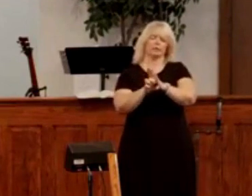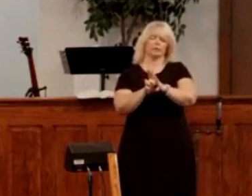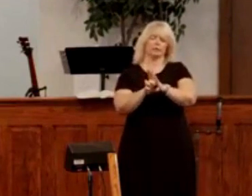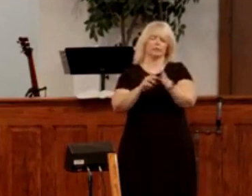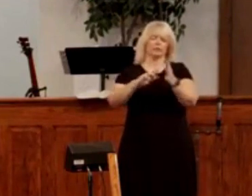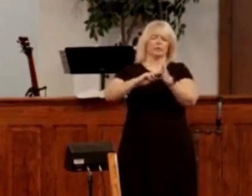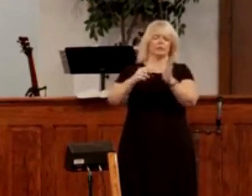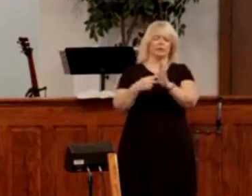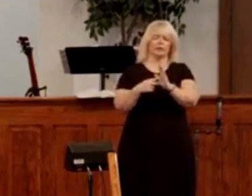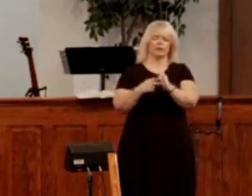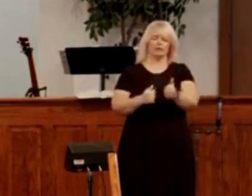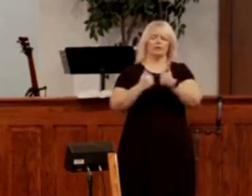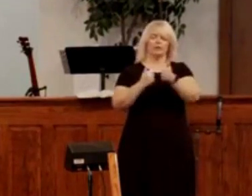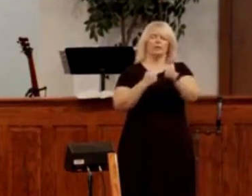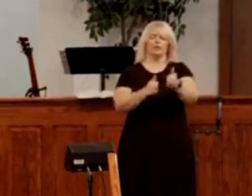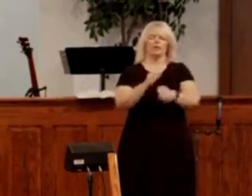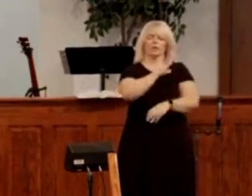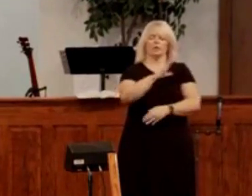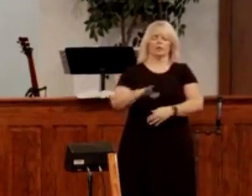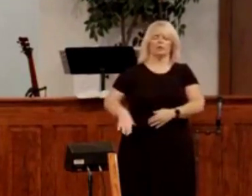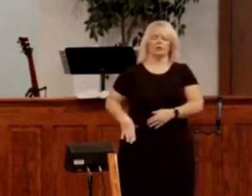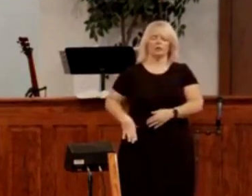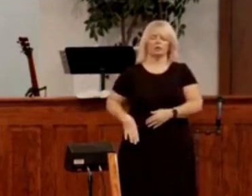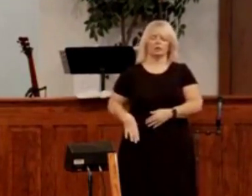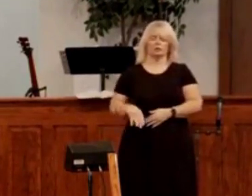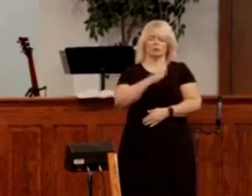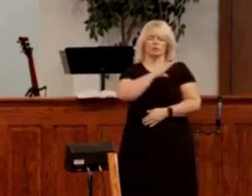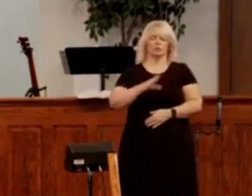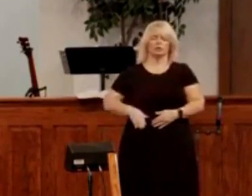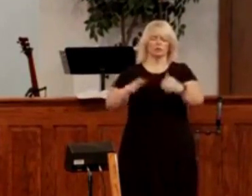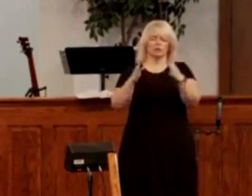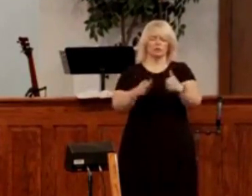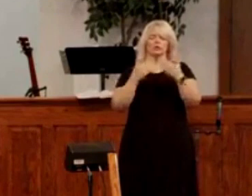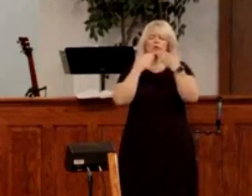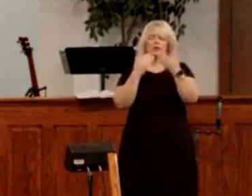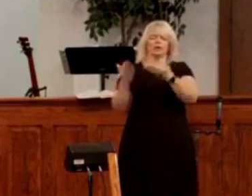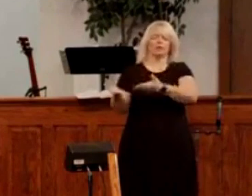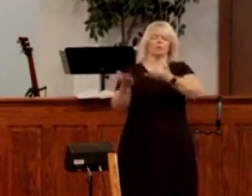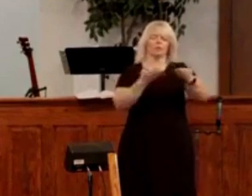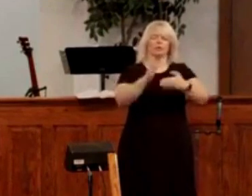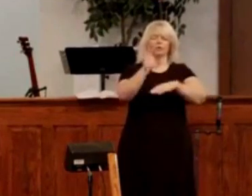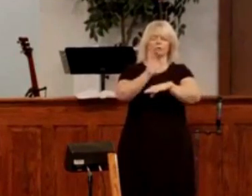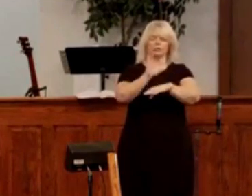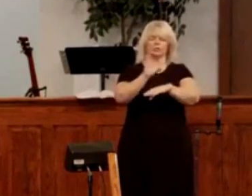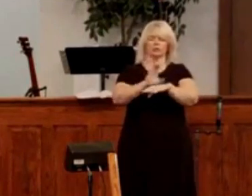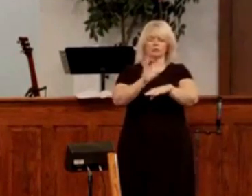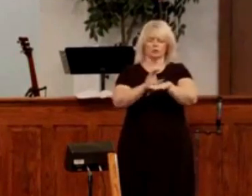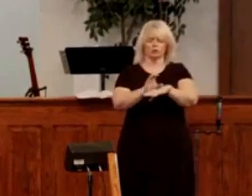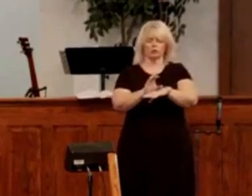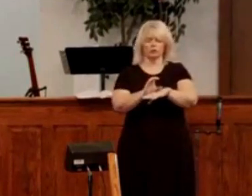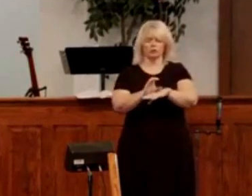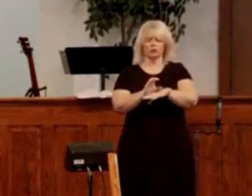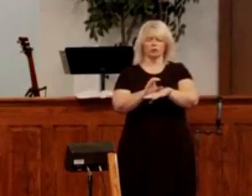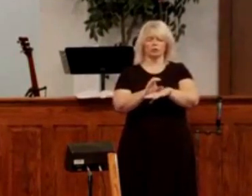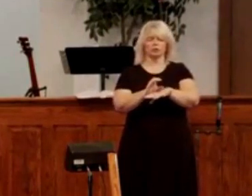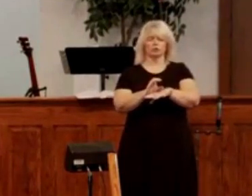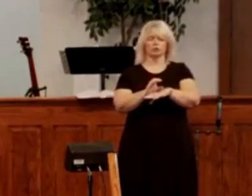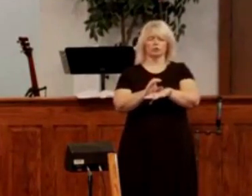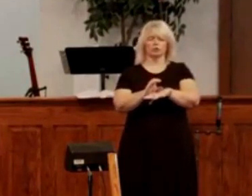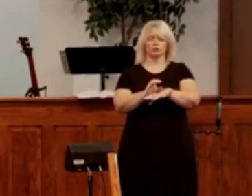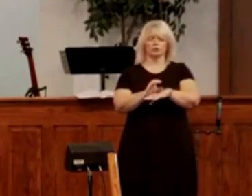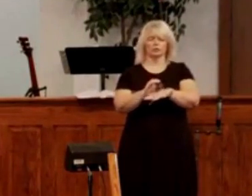it means to be a follower of Christ. Those who aren't Christians, thank you for bringing them to church. Thank you for putting them online. Whatever it